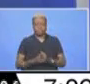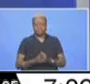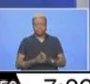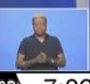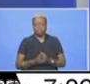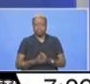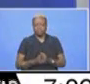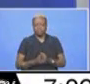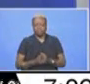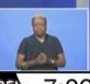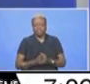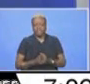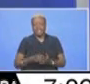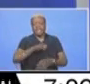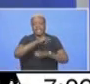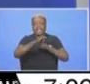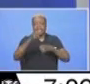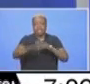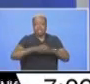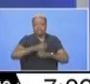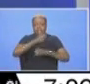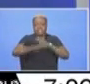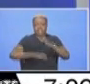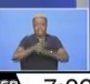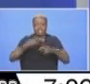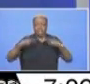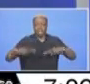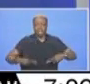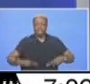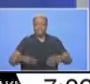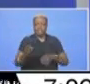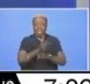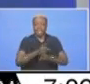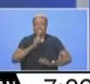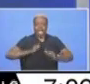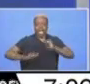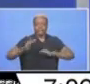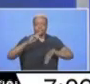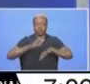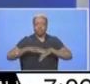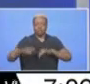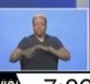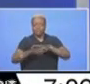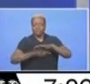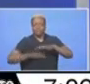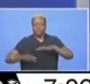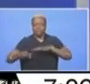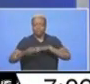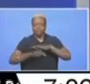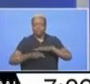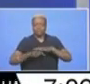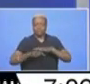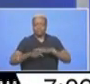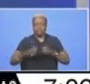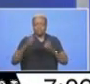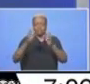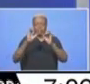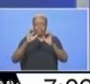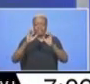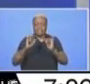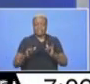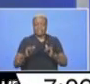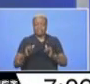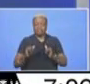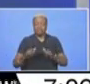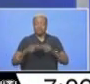While the aid of international healthcare is quite active on the ground in affected islands, there is limited capacity at the Rand Memorial Hospital on Grand